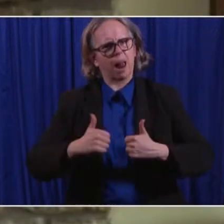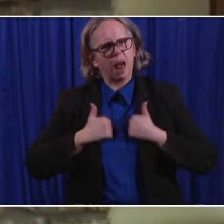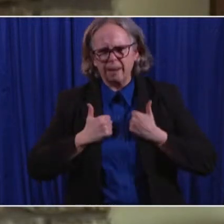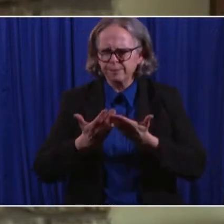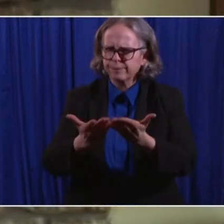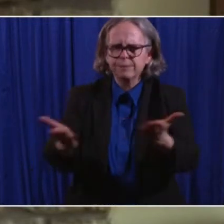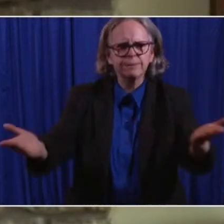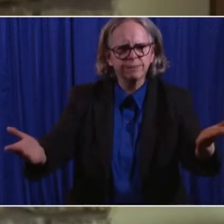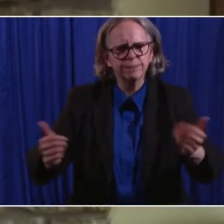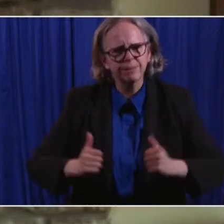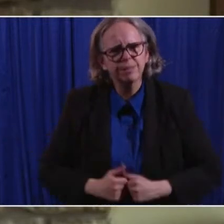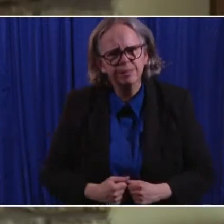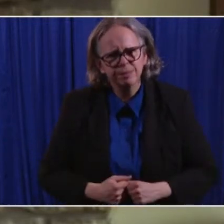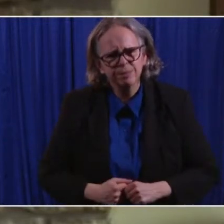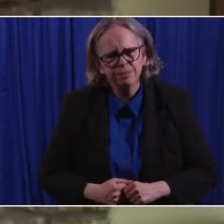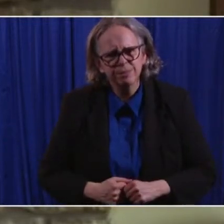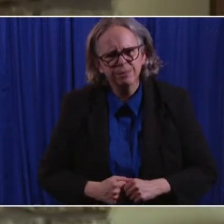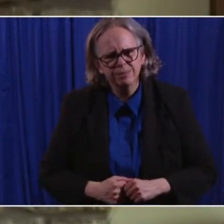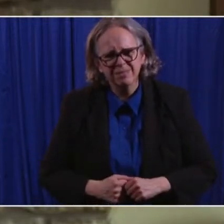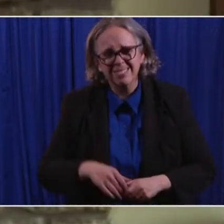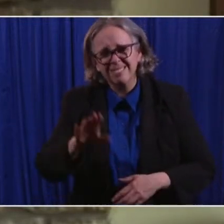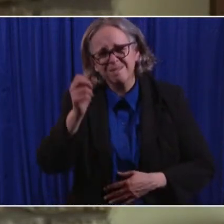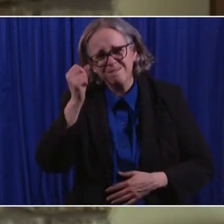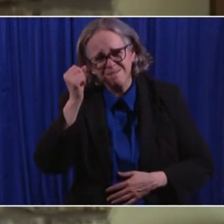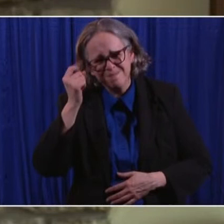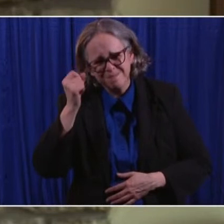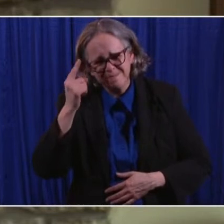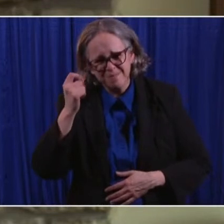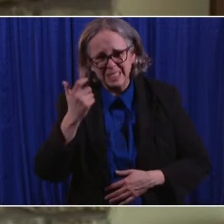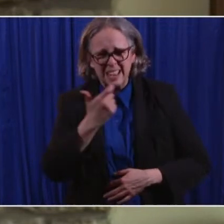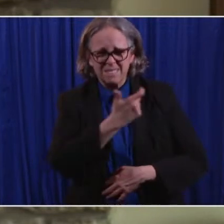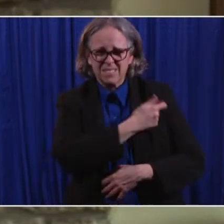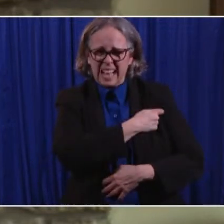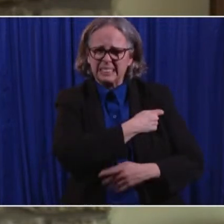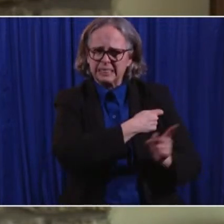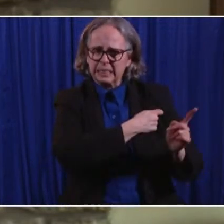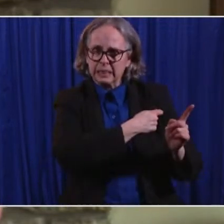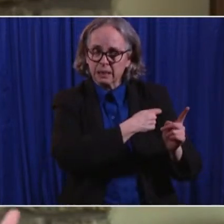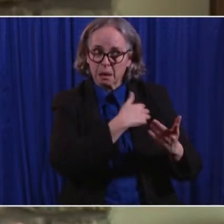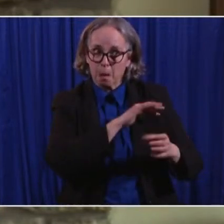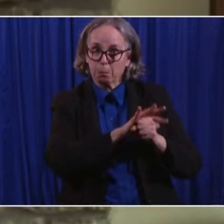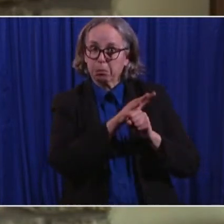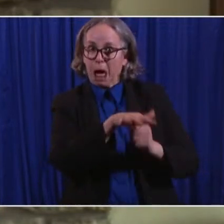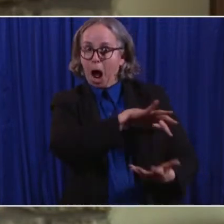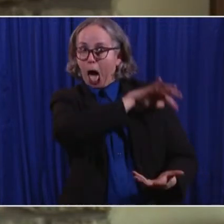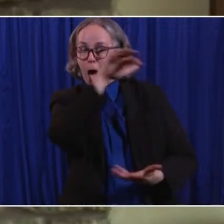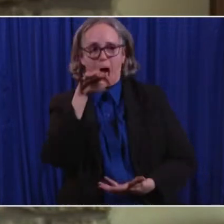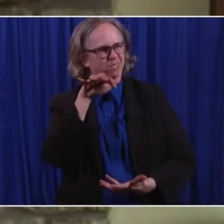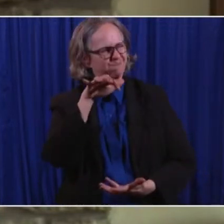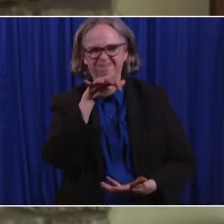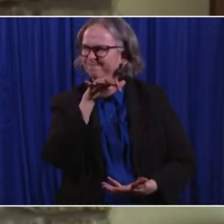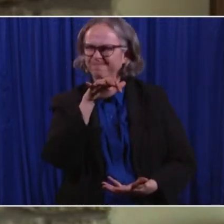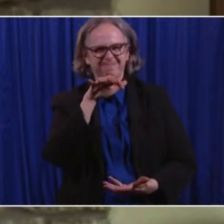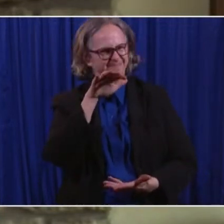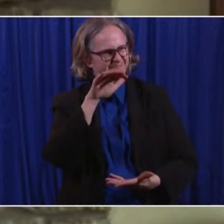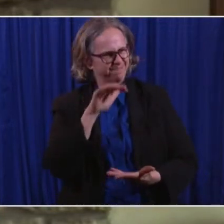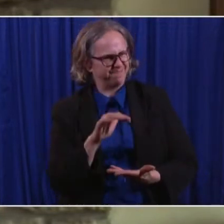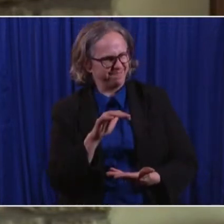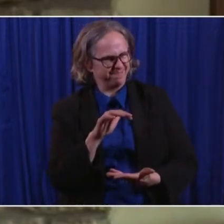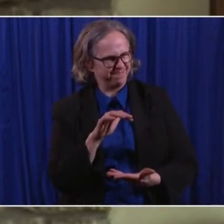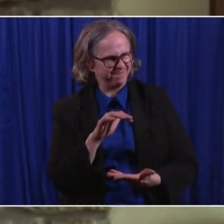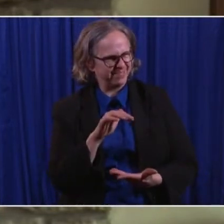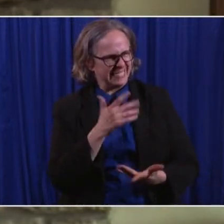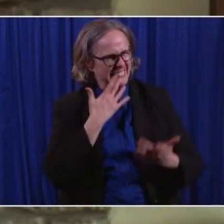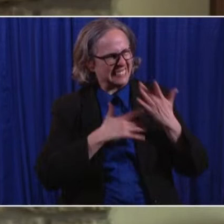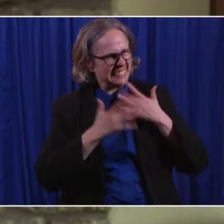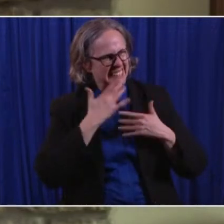what is still a scarce product in a way that saves the most lives. I'm happy to see